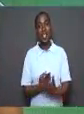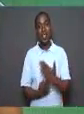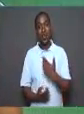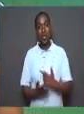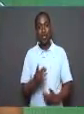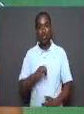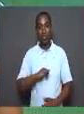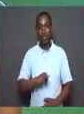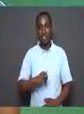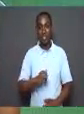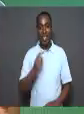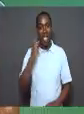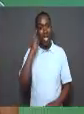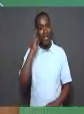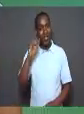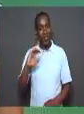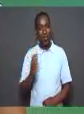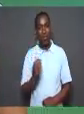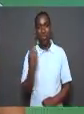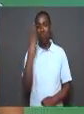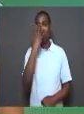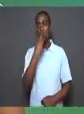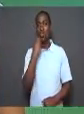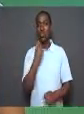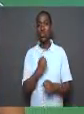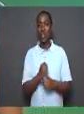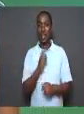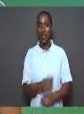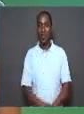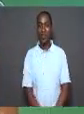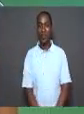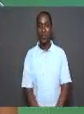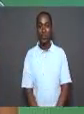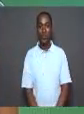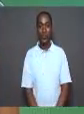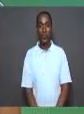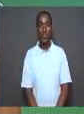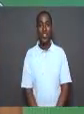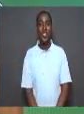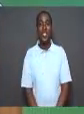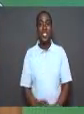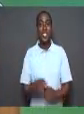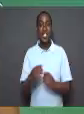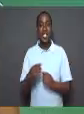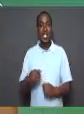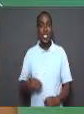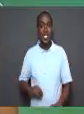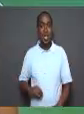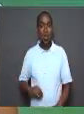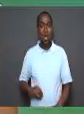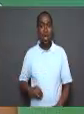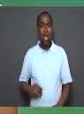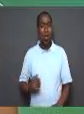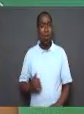similar ideas, then great job. The stomach is one of the